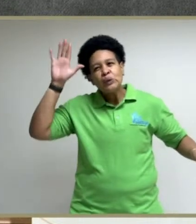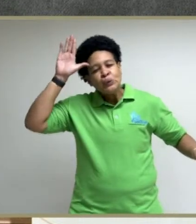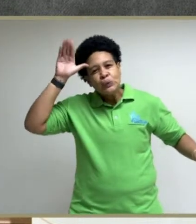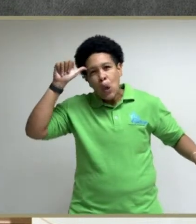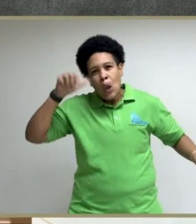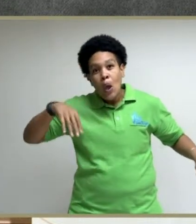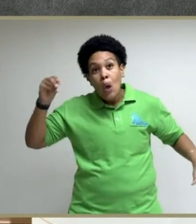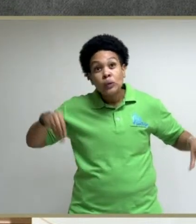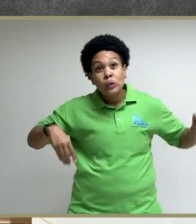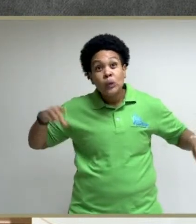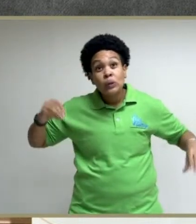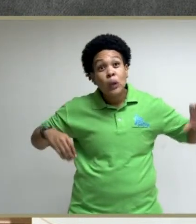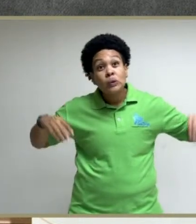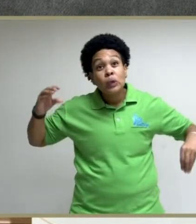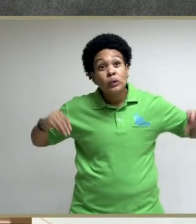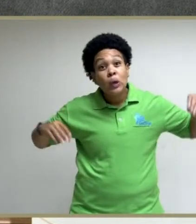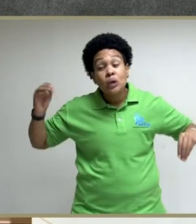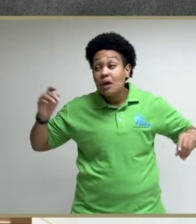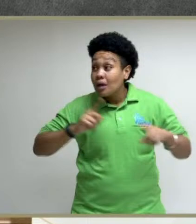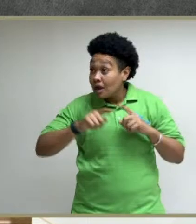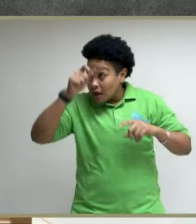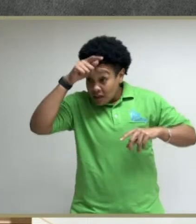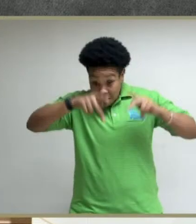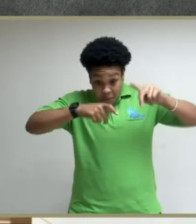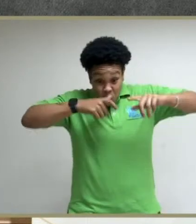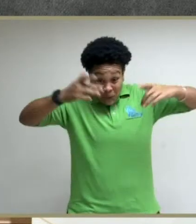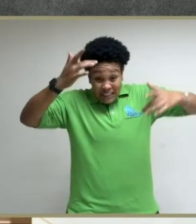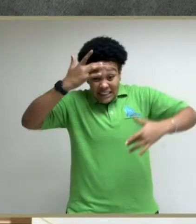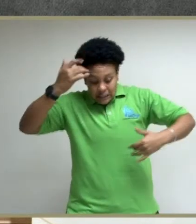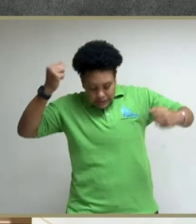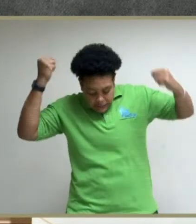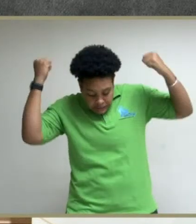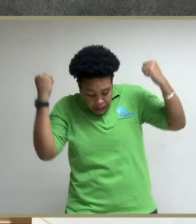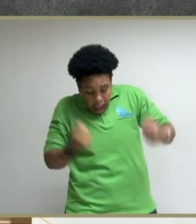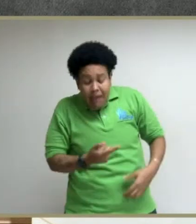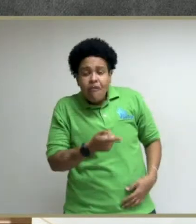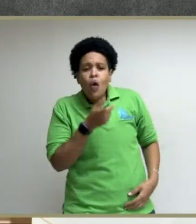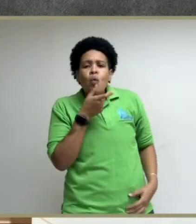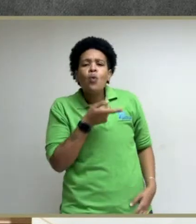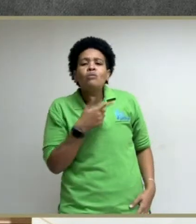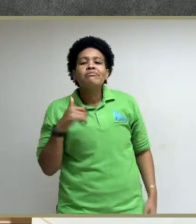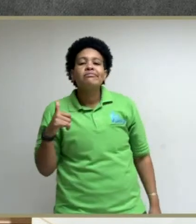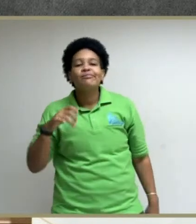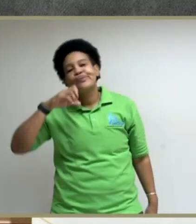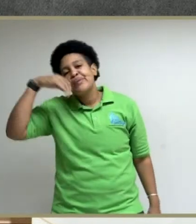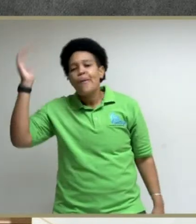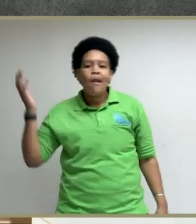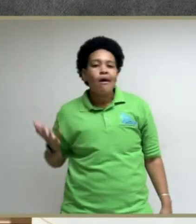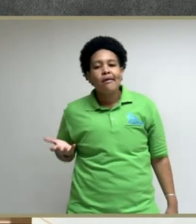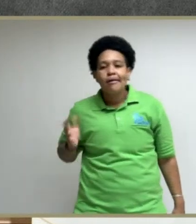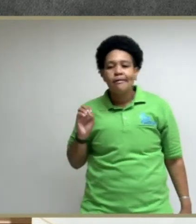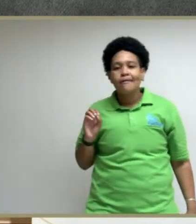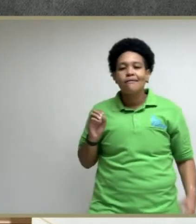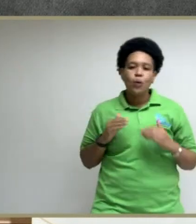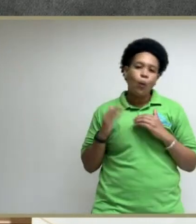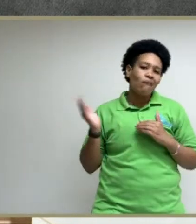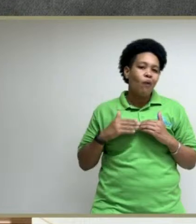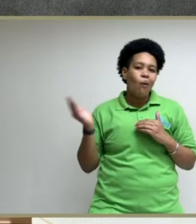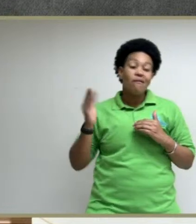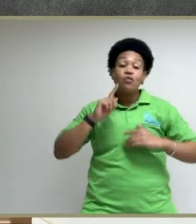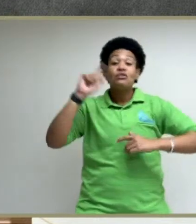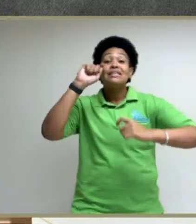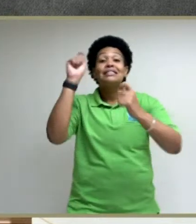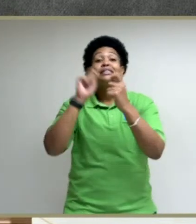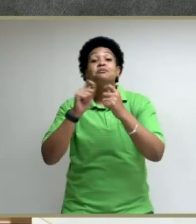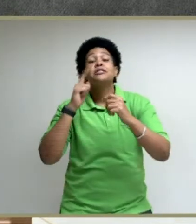the persons that are getting severely ill are still remaining our over 50-year-olds, in particular